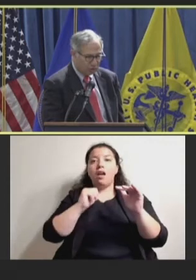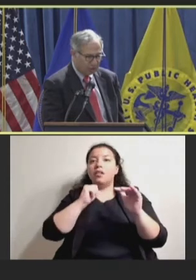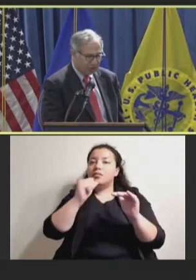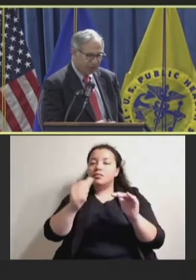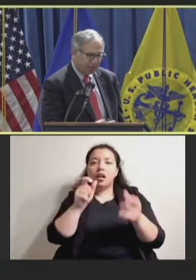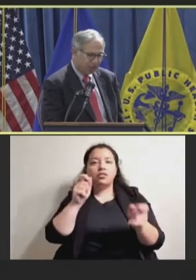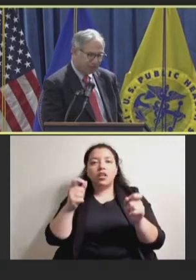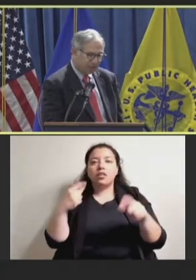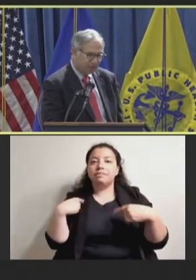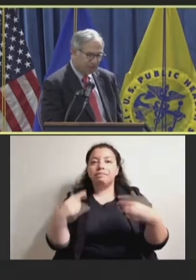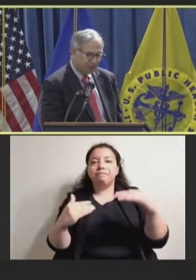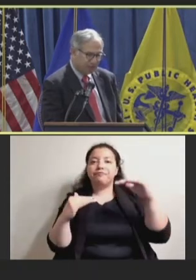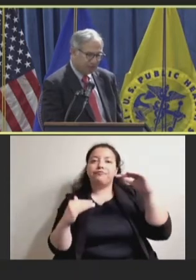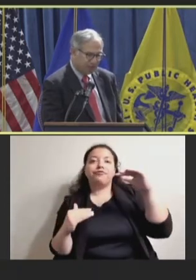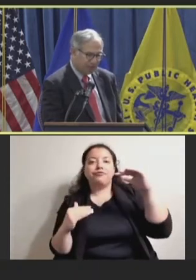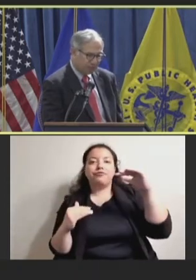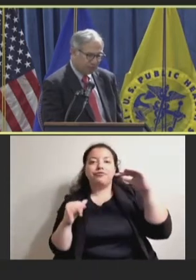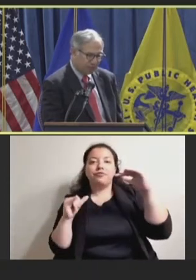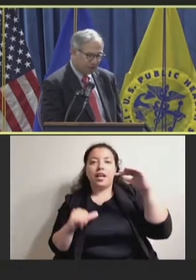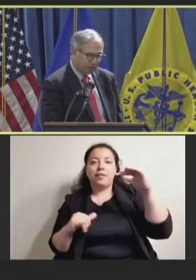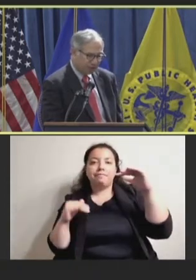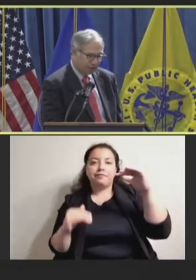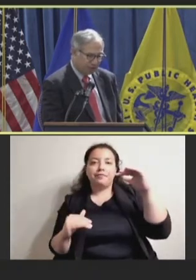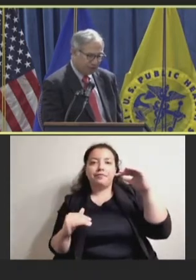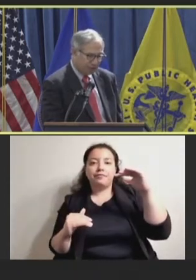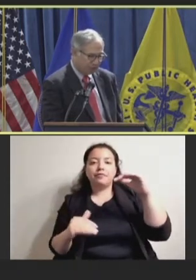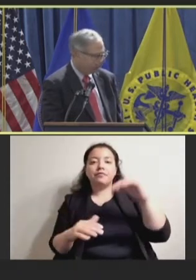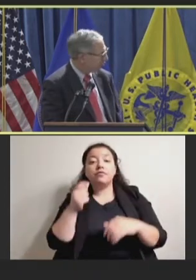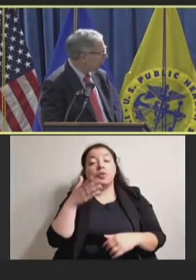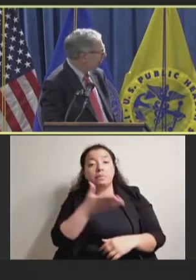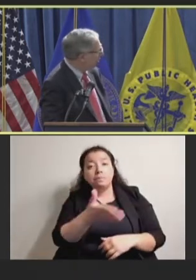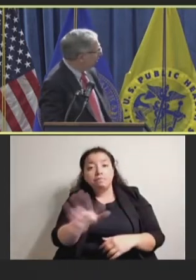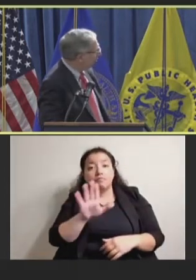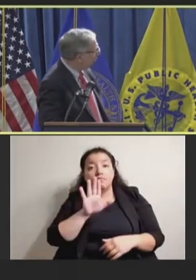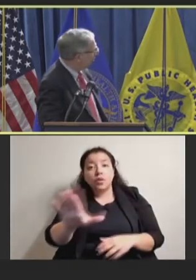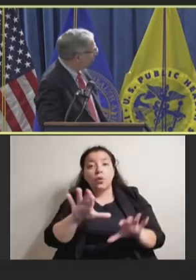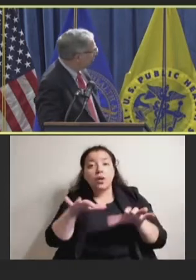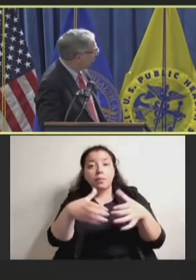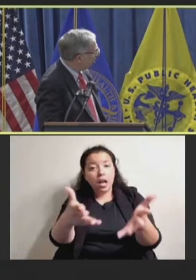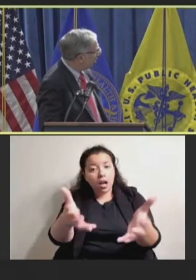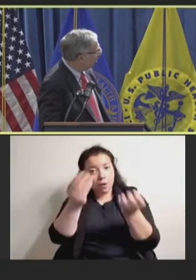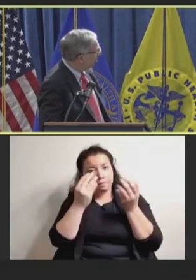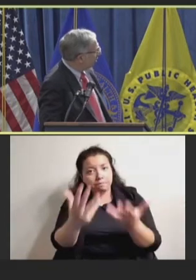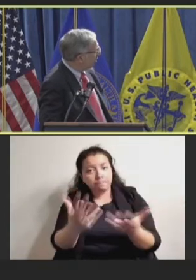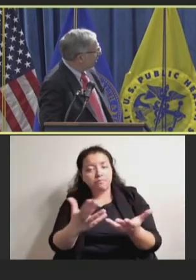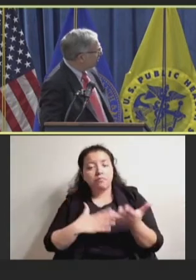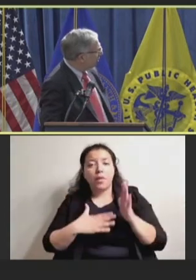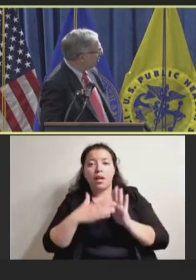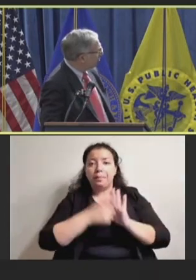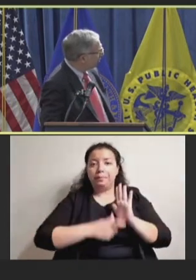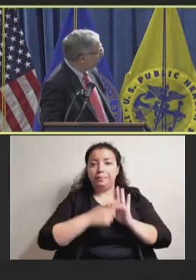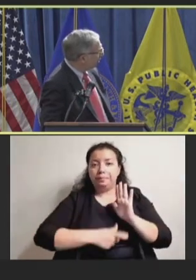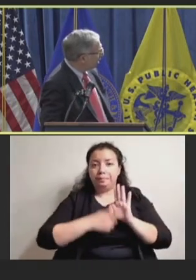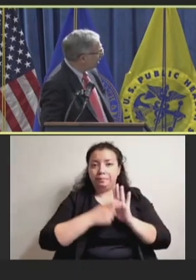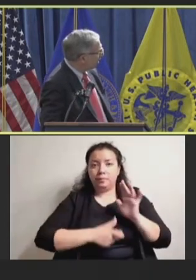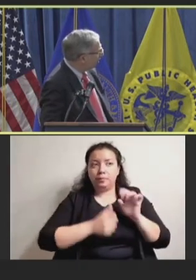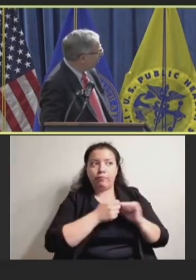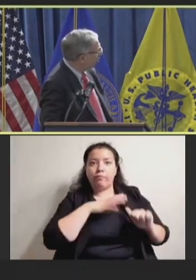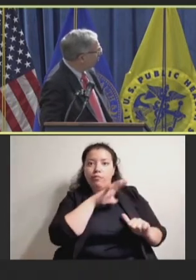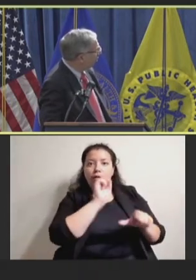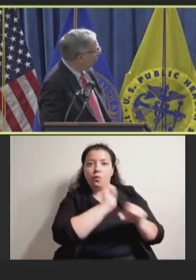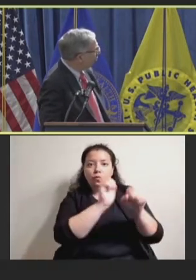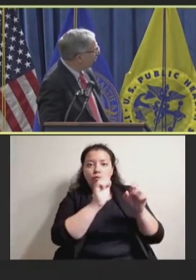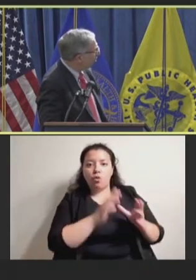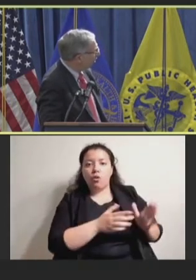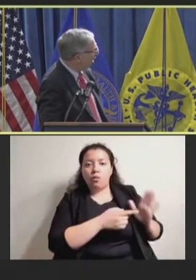So specifically addressing to your committee, I want to point this paper that I wrote together with some colleagues and recently published in JAMA Network